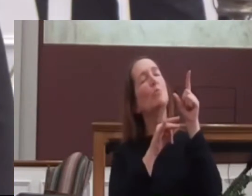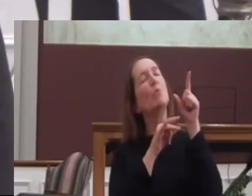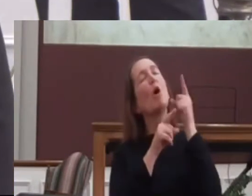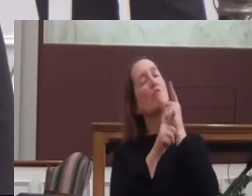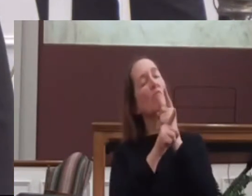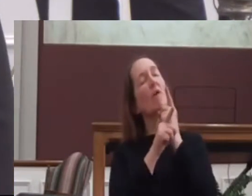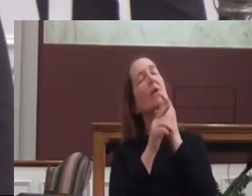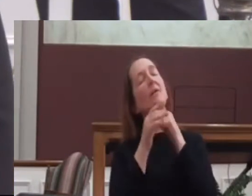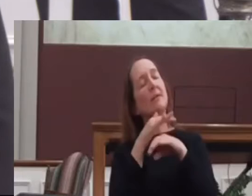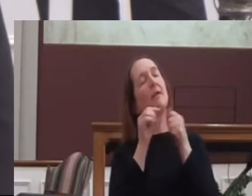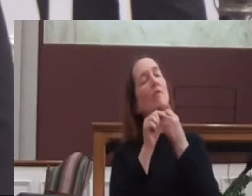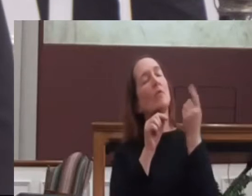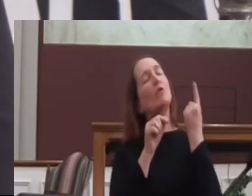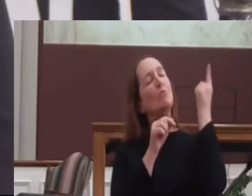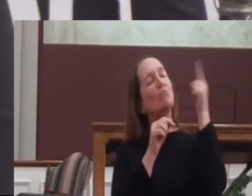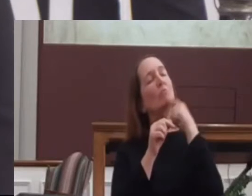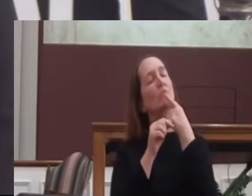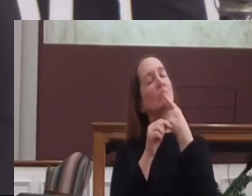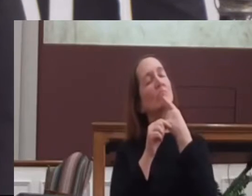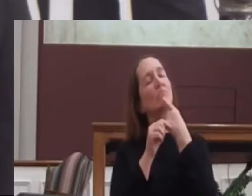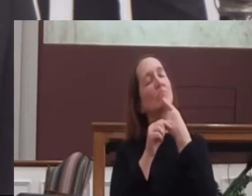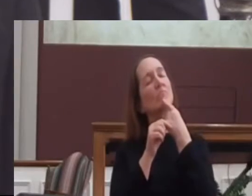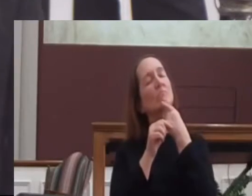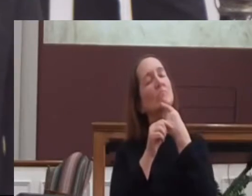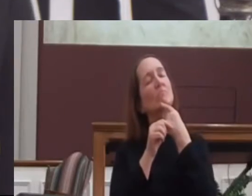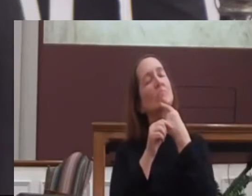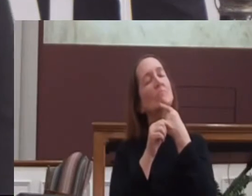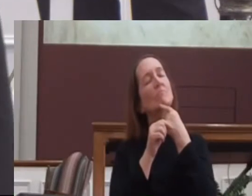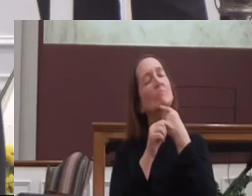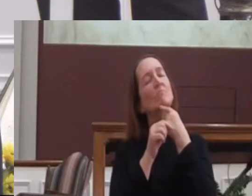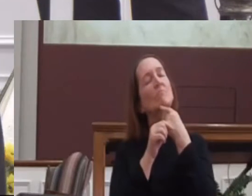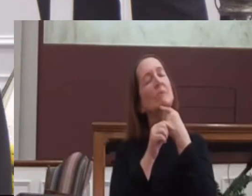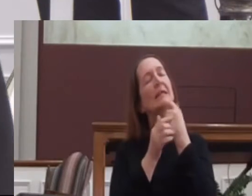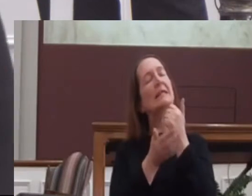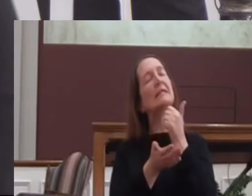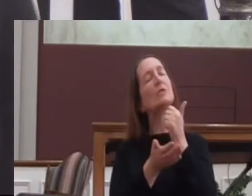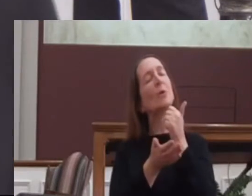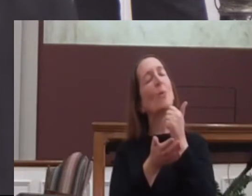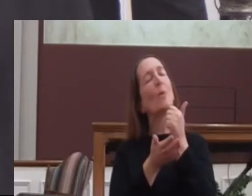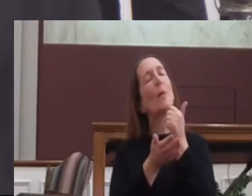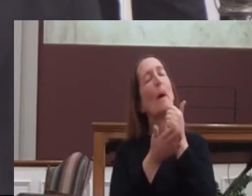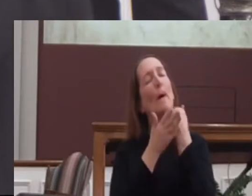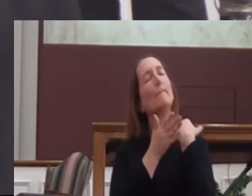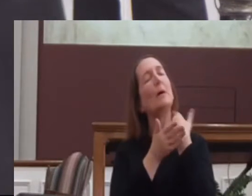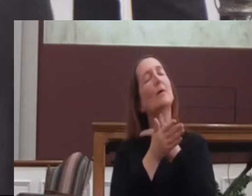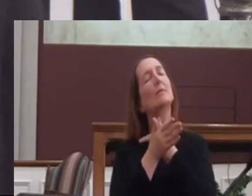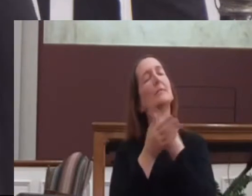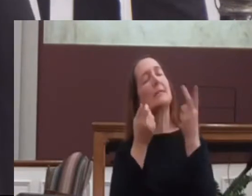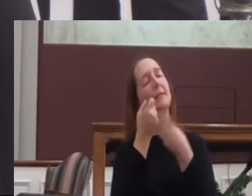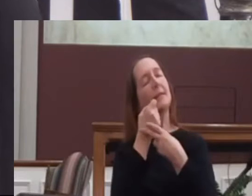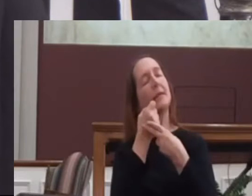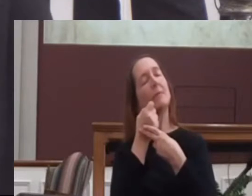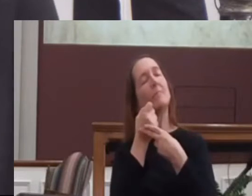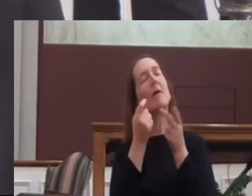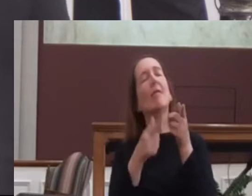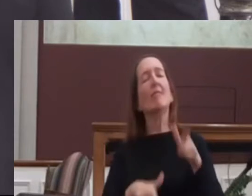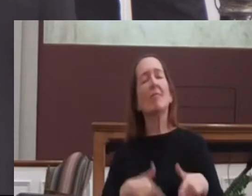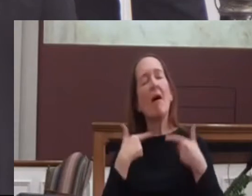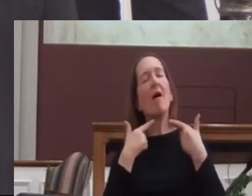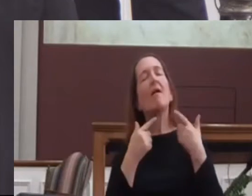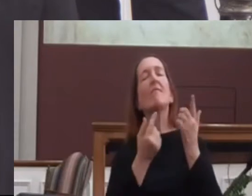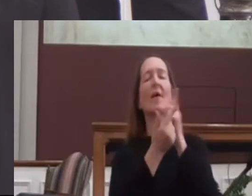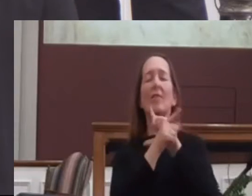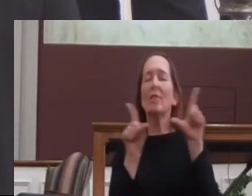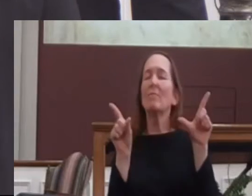Lord, and You were right in everything that You said. So help us hold to the preciousness of